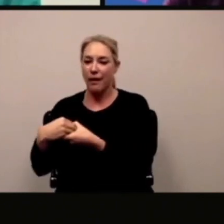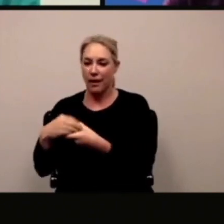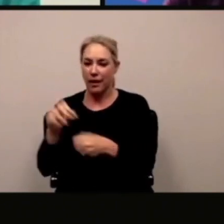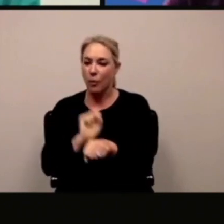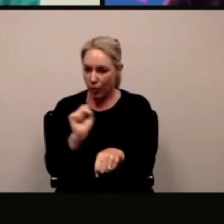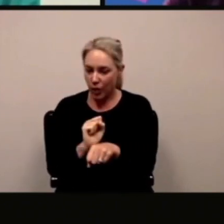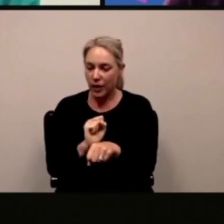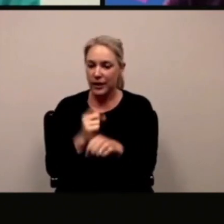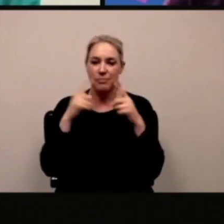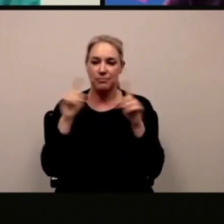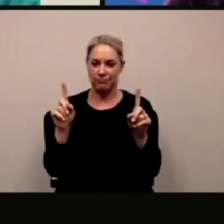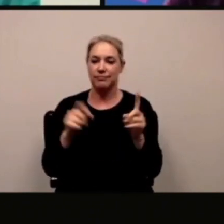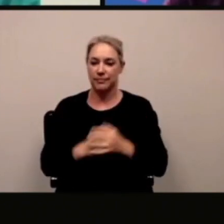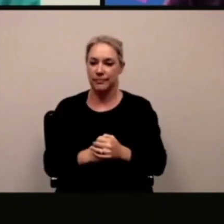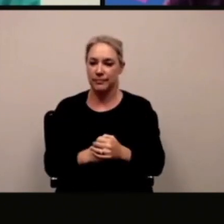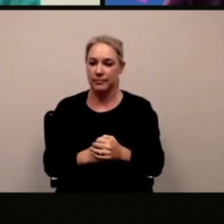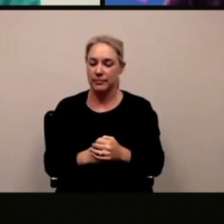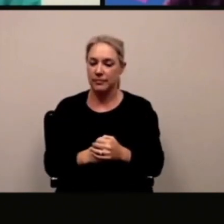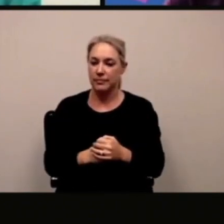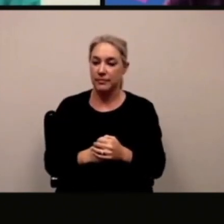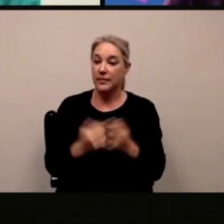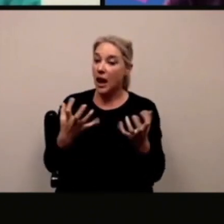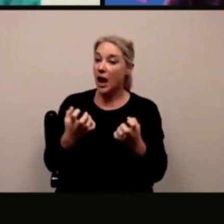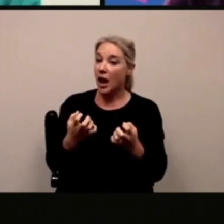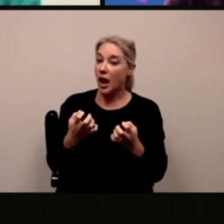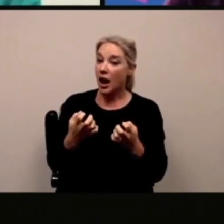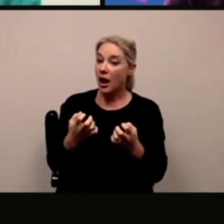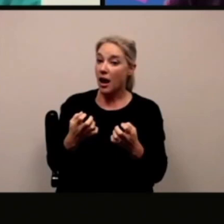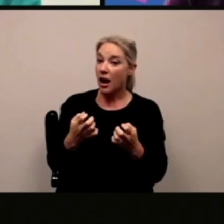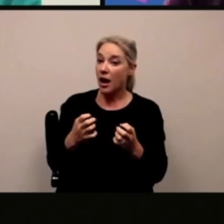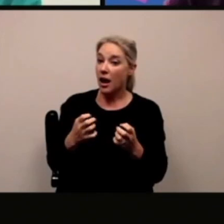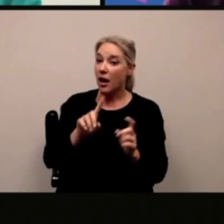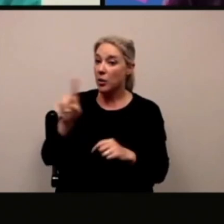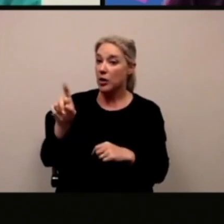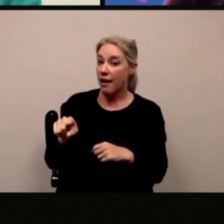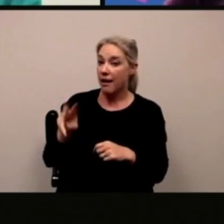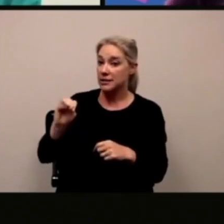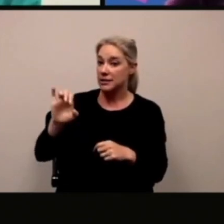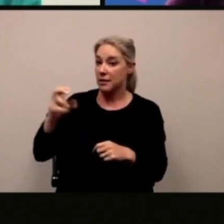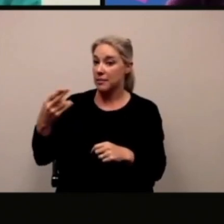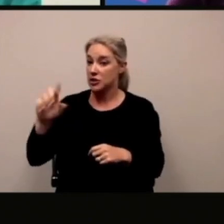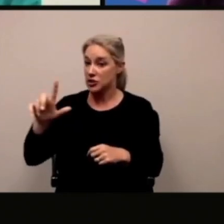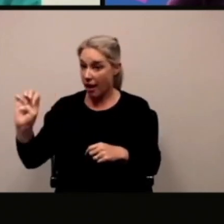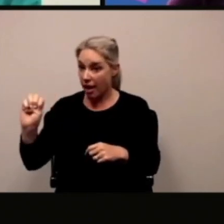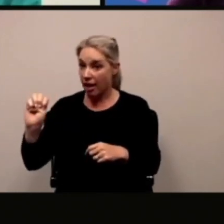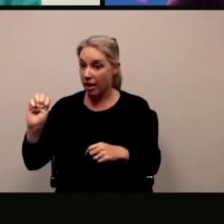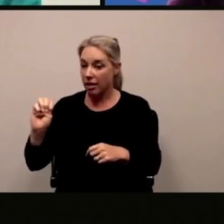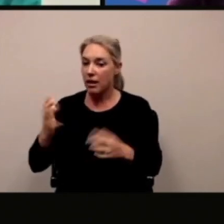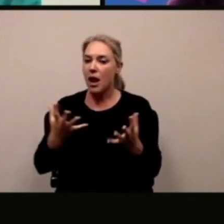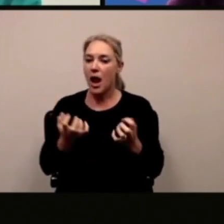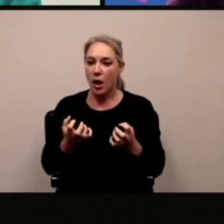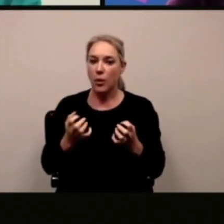But with that being said, Michelle, I want to ask you that question because I'm going to try to be intentional about our time. I'm going to hopefully get in 3 more